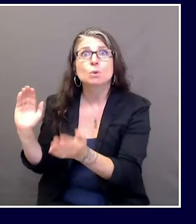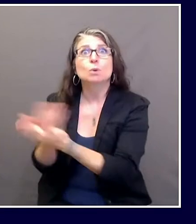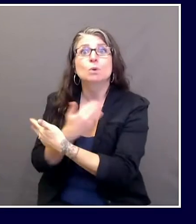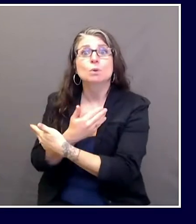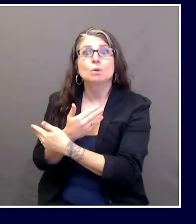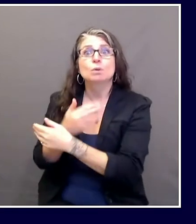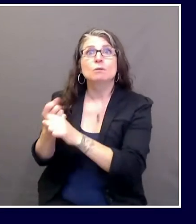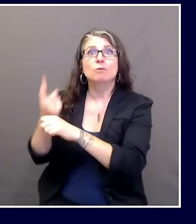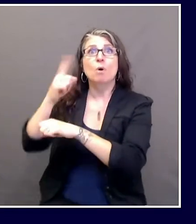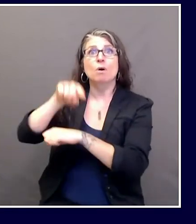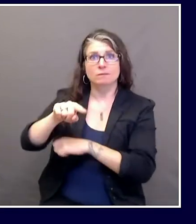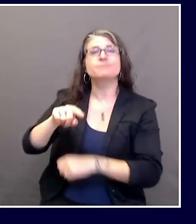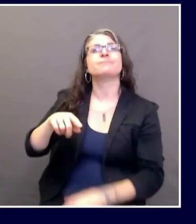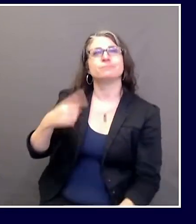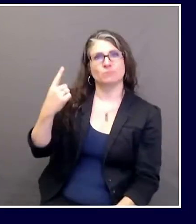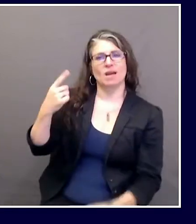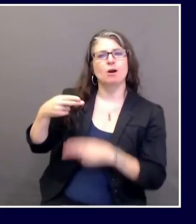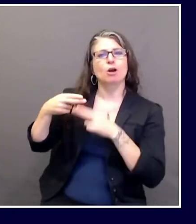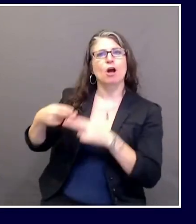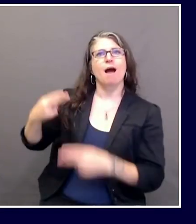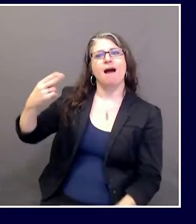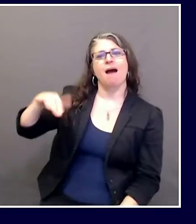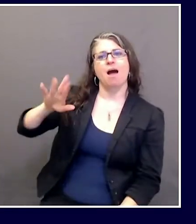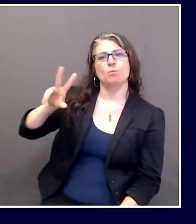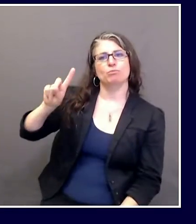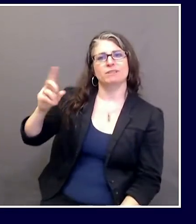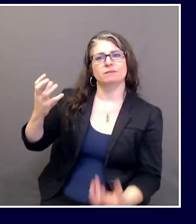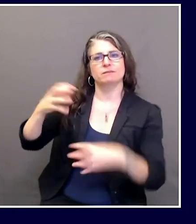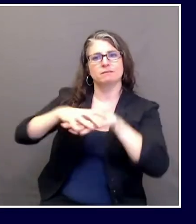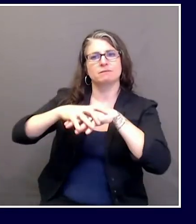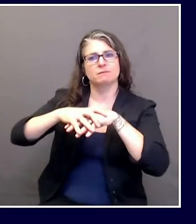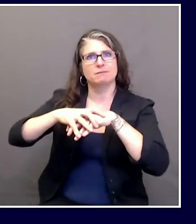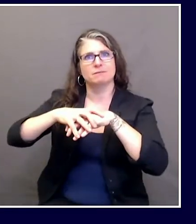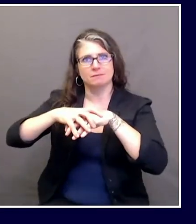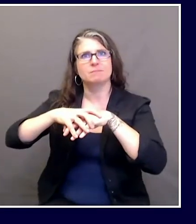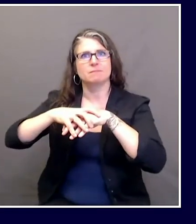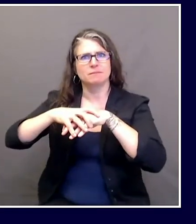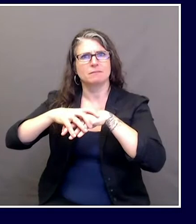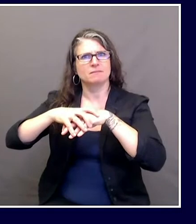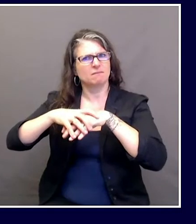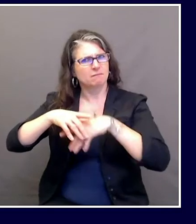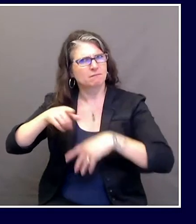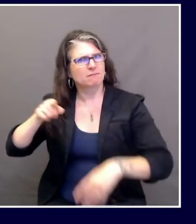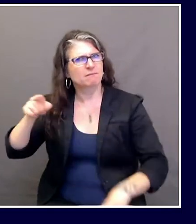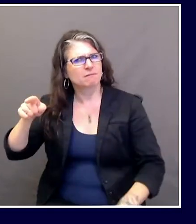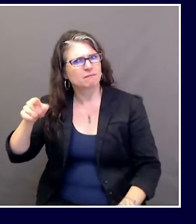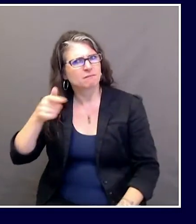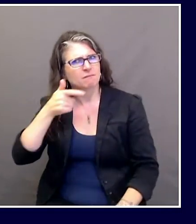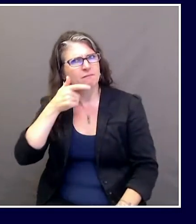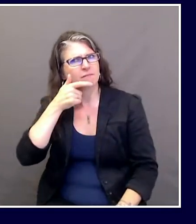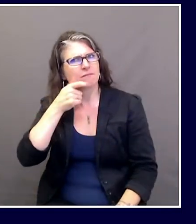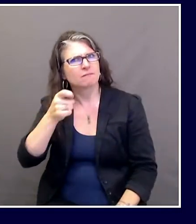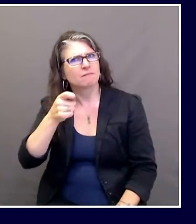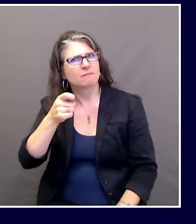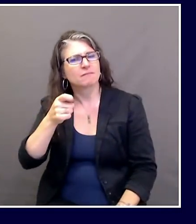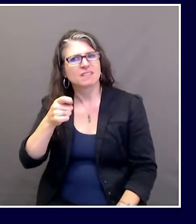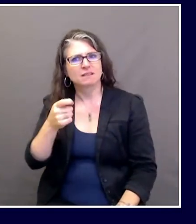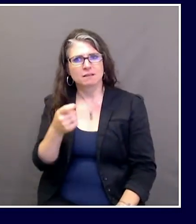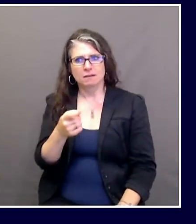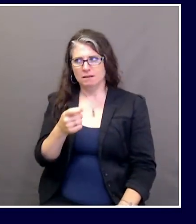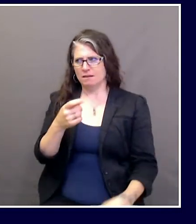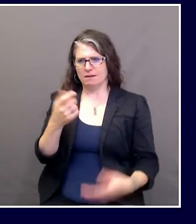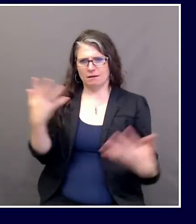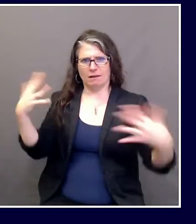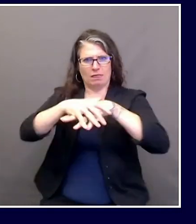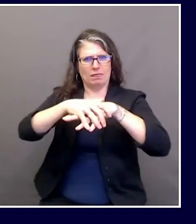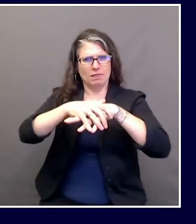in Southeast Asia that combines some elements of other variants circulating in Southeast Asia with elements of